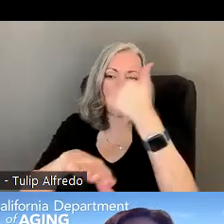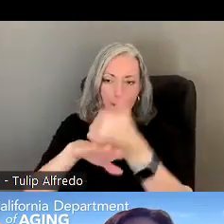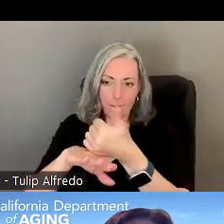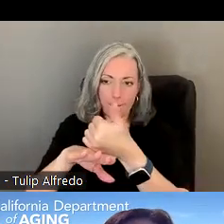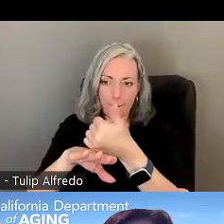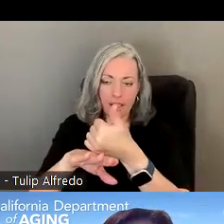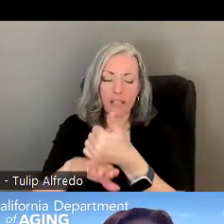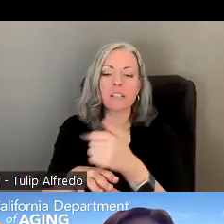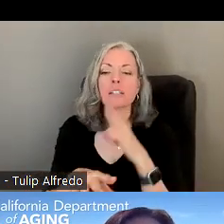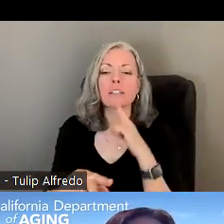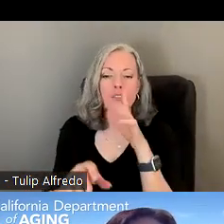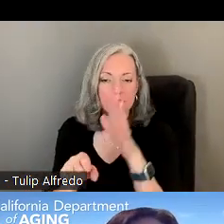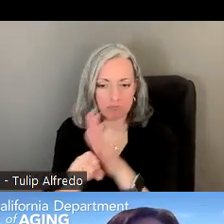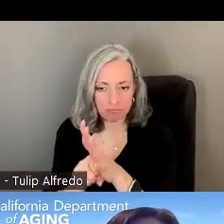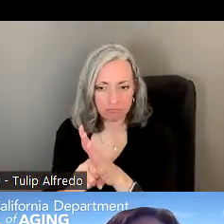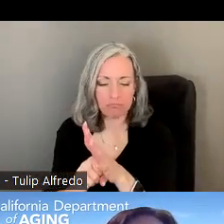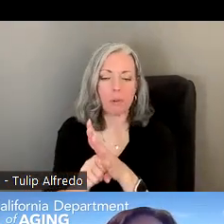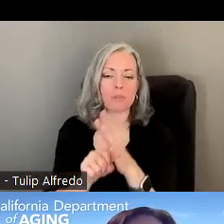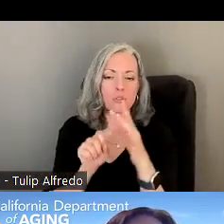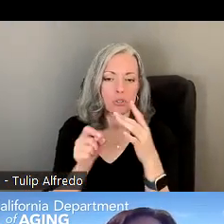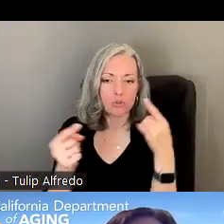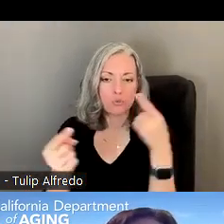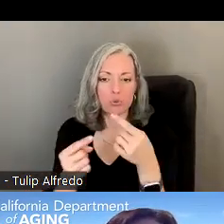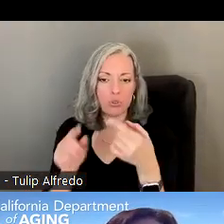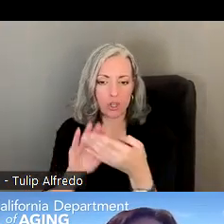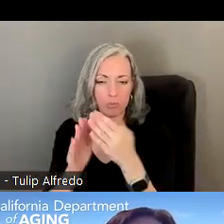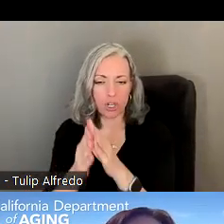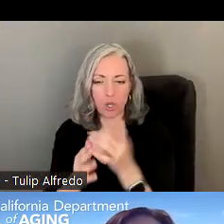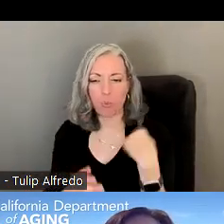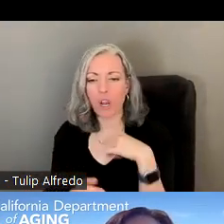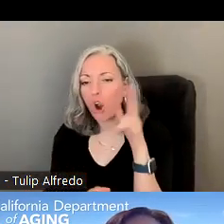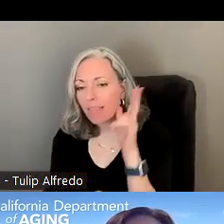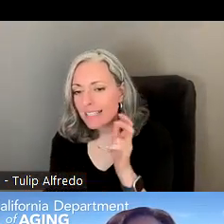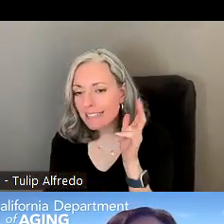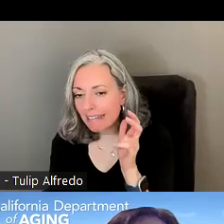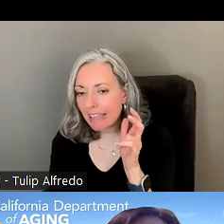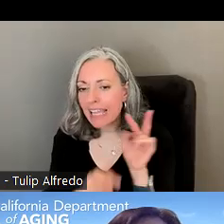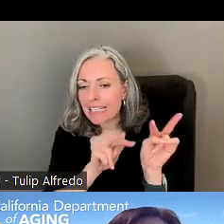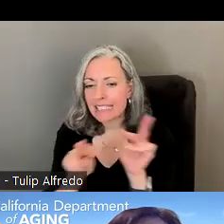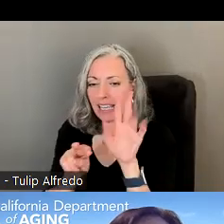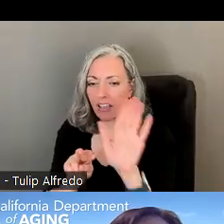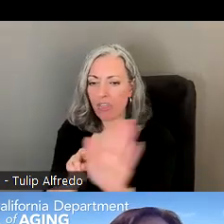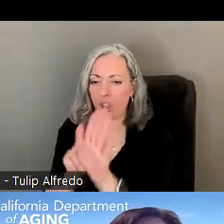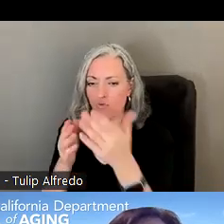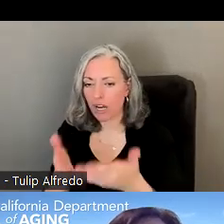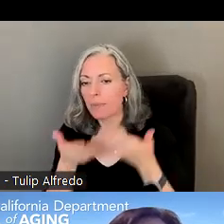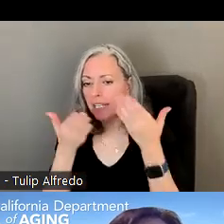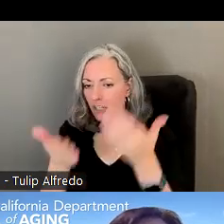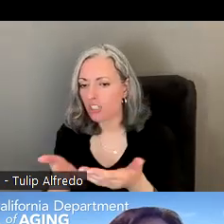to community that we're listening and creating impact and seeing their recommendations